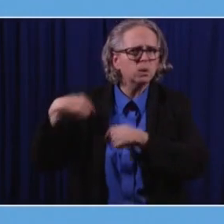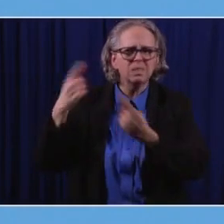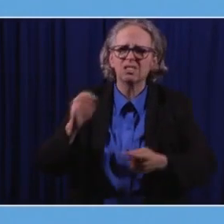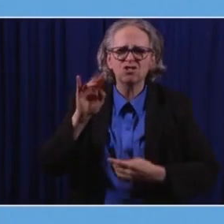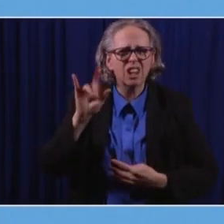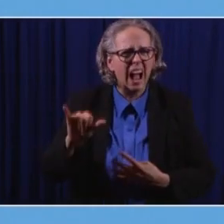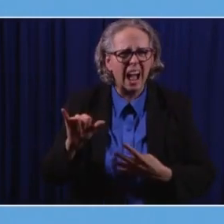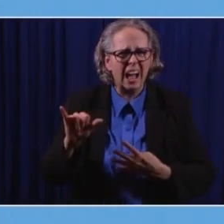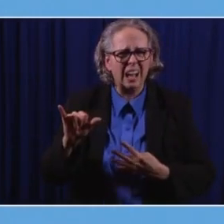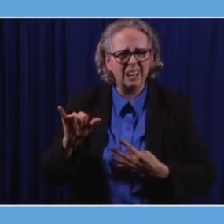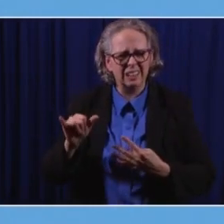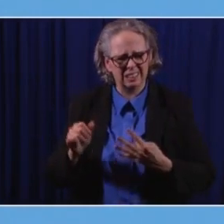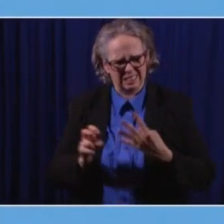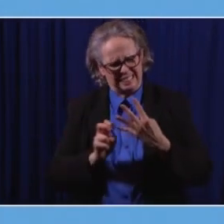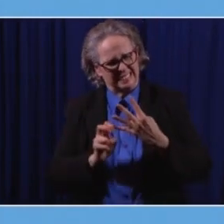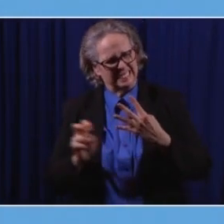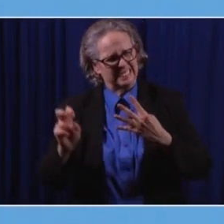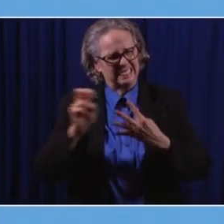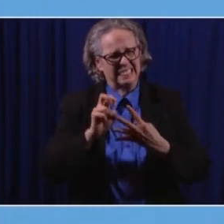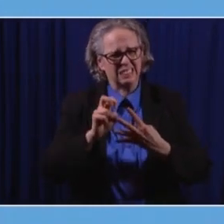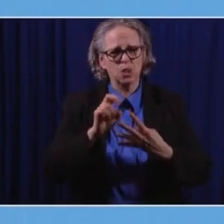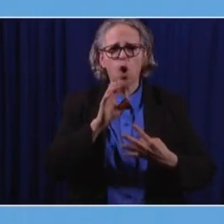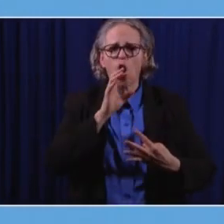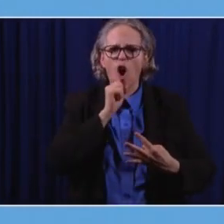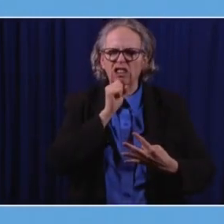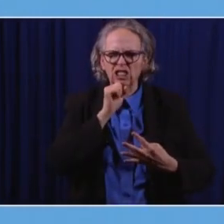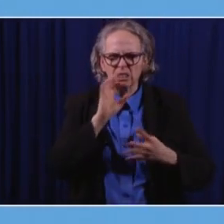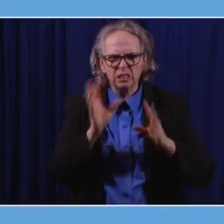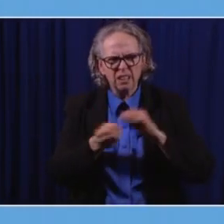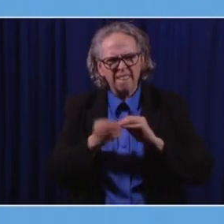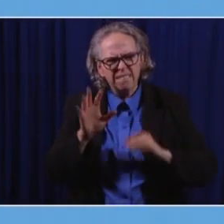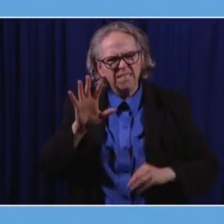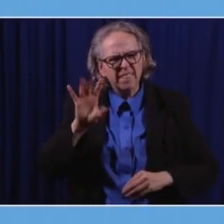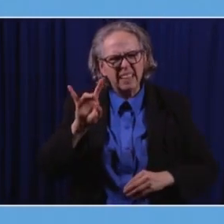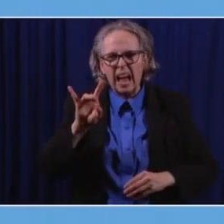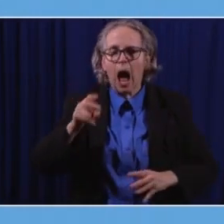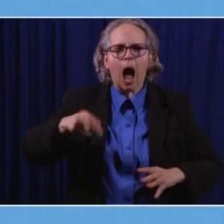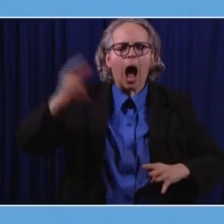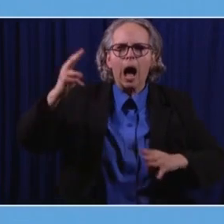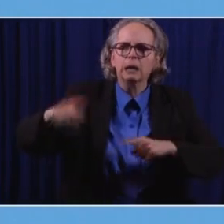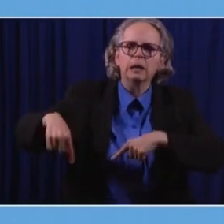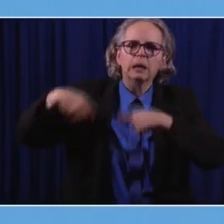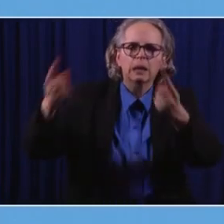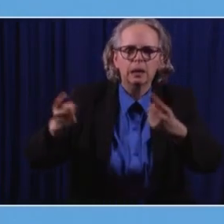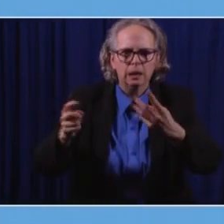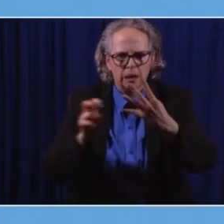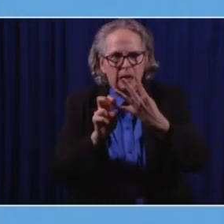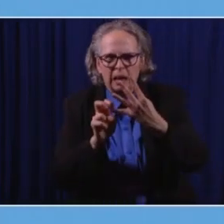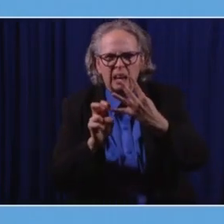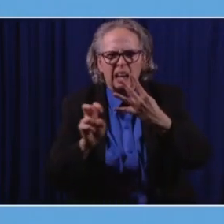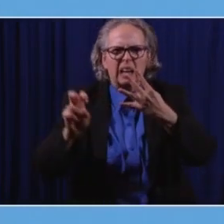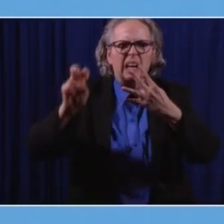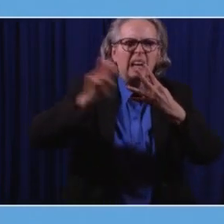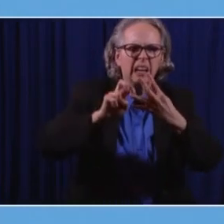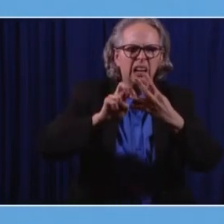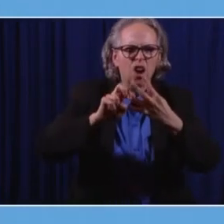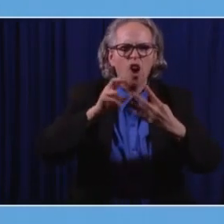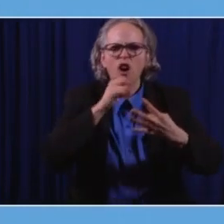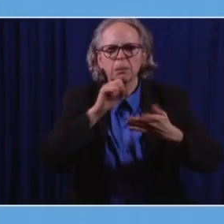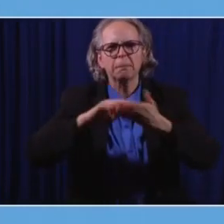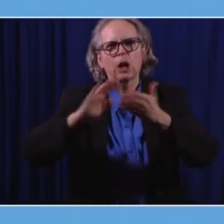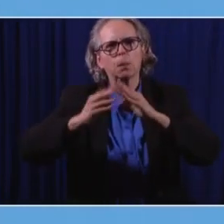now there are 58 orange counties this week, the highest ever. The virus is spreading in more areas of the state and impacting